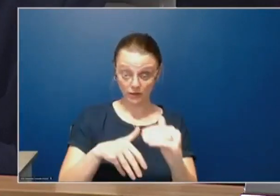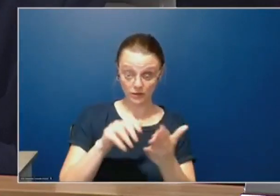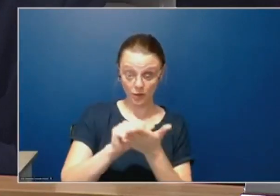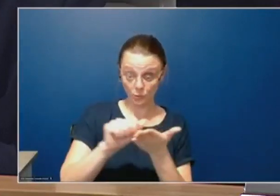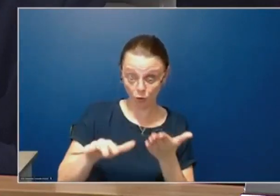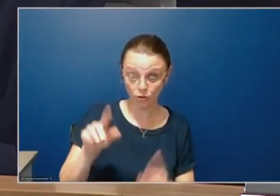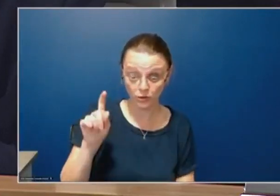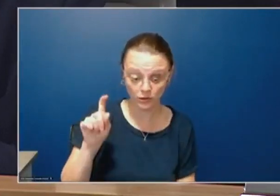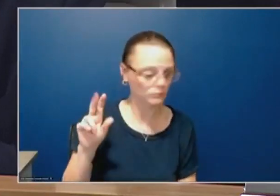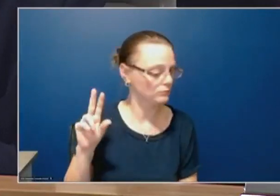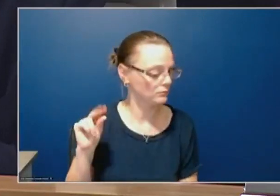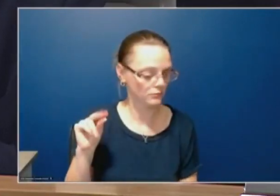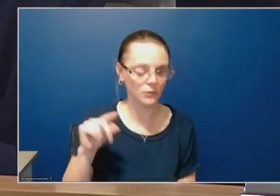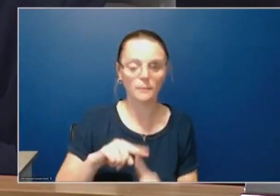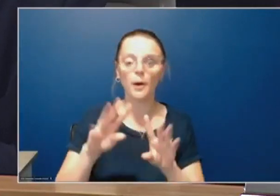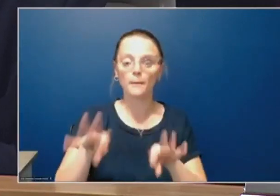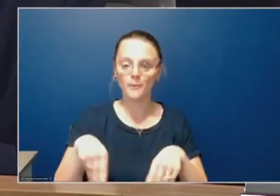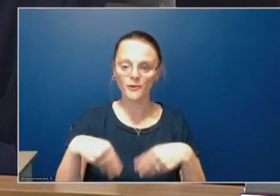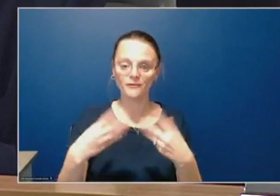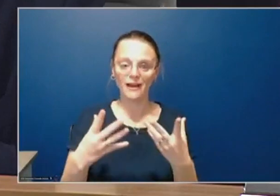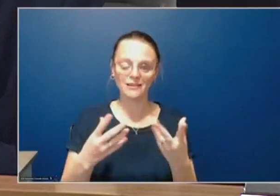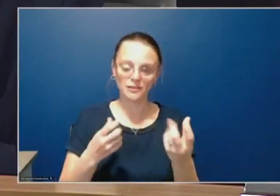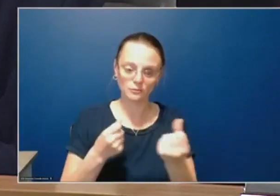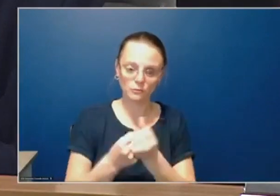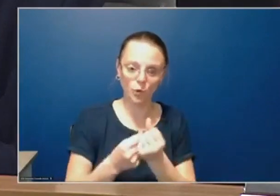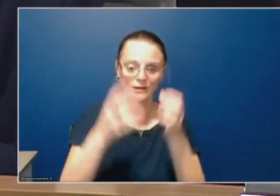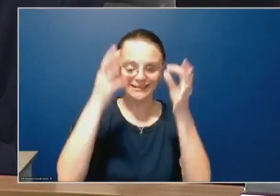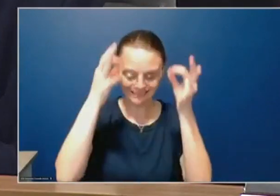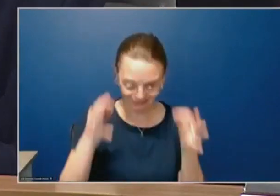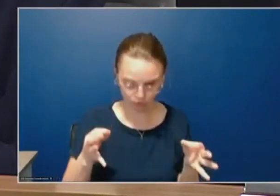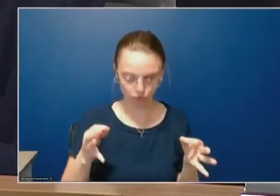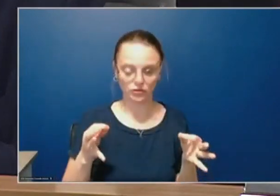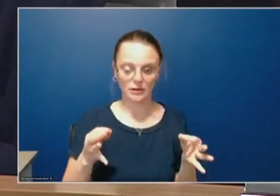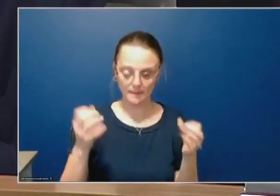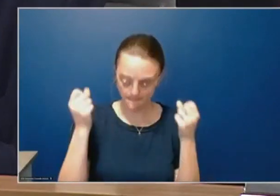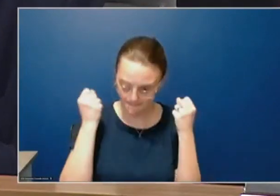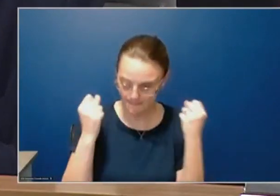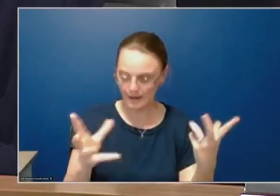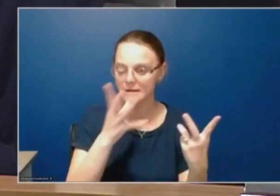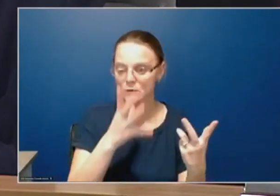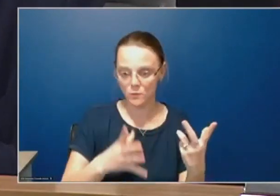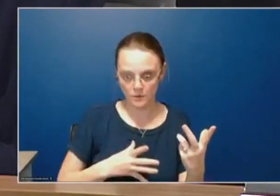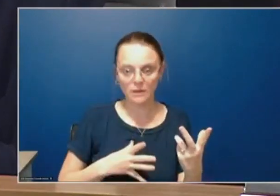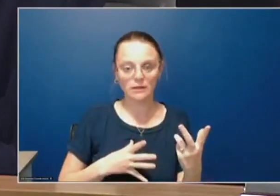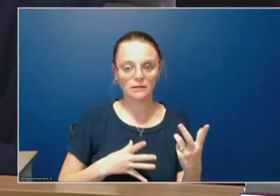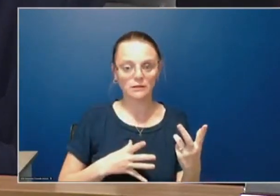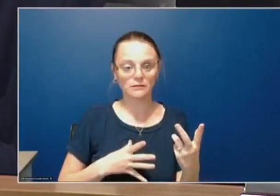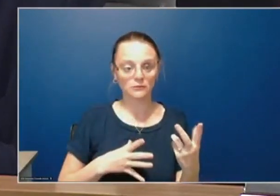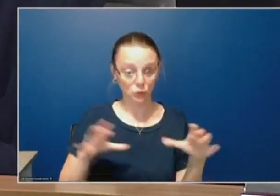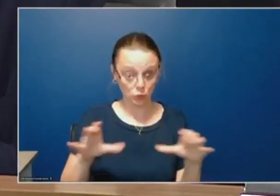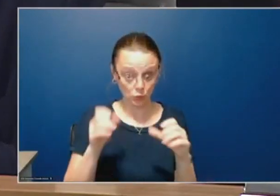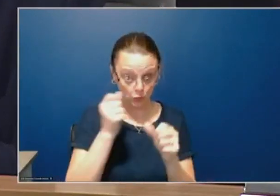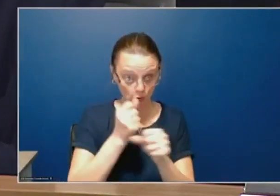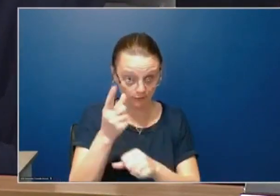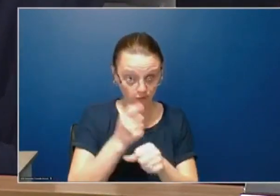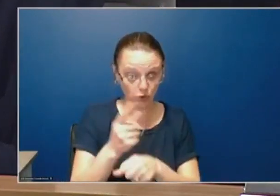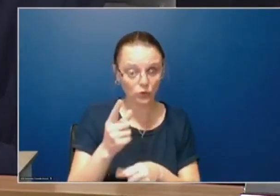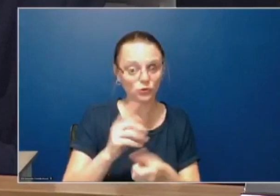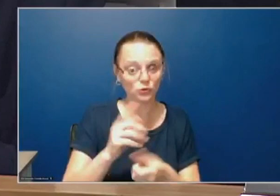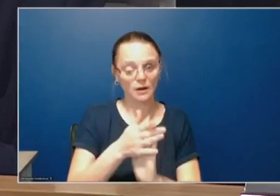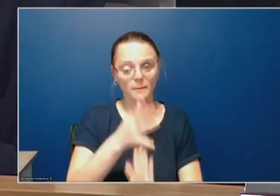seeks to support the decision thousands of Oregon women make every year to become mothers. A study in